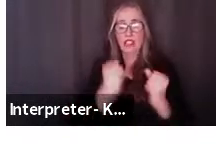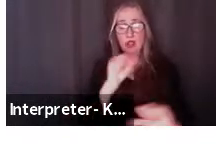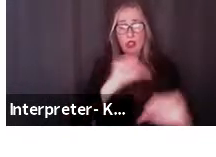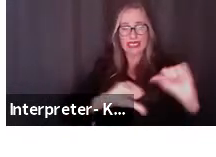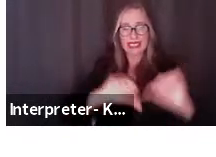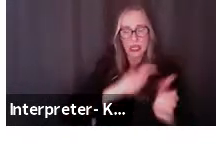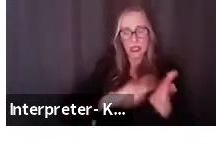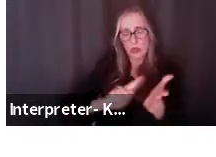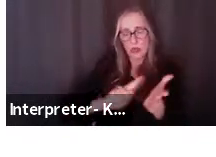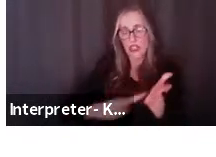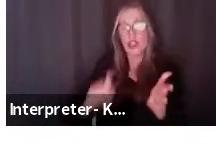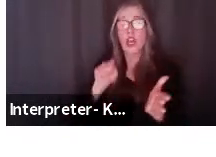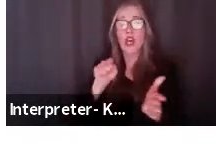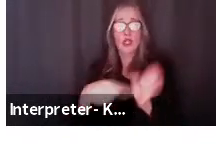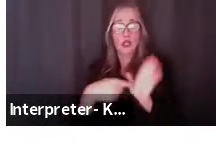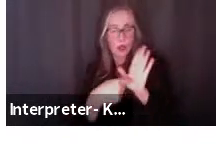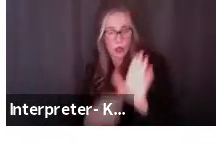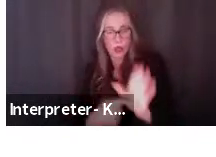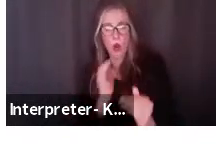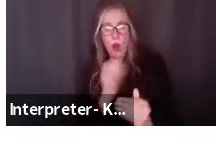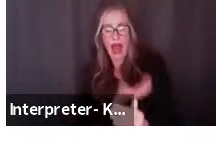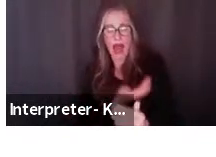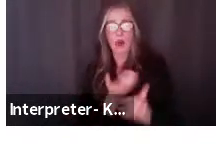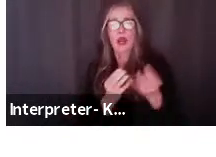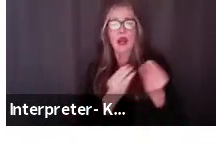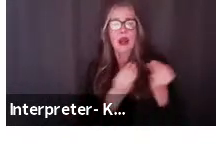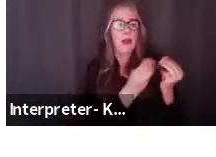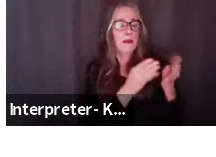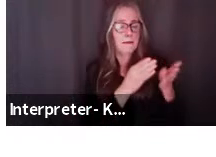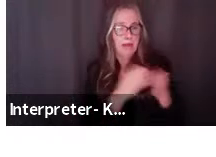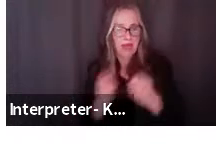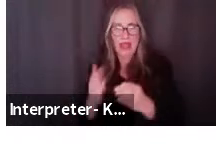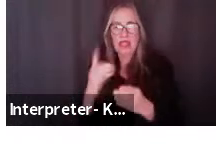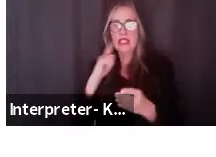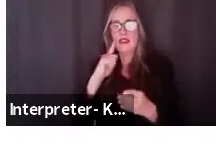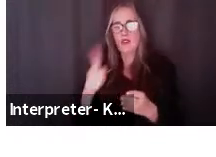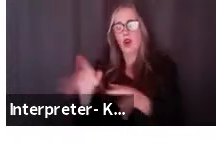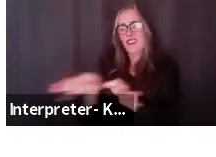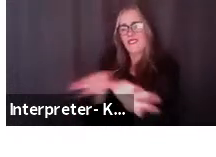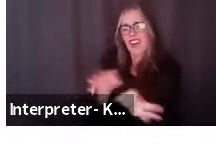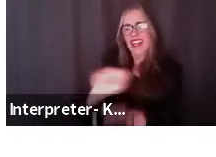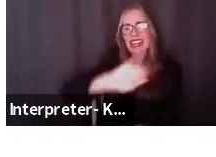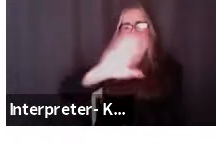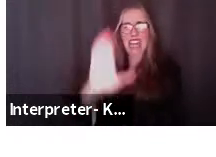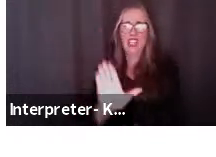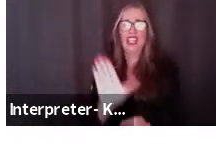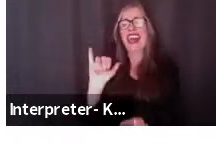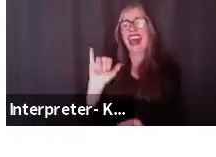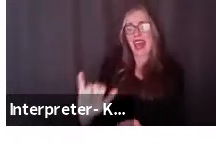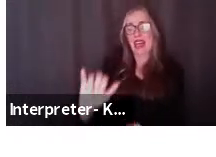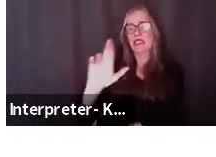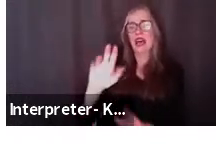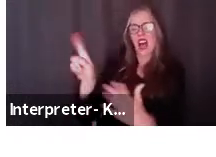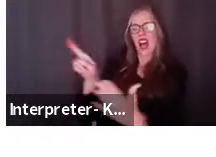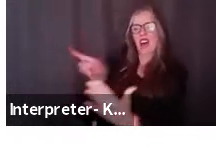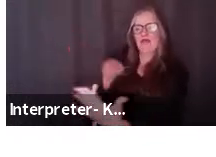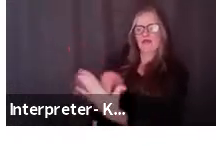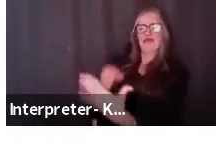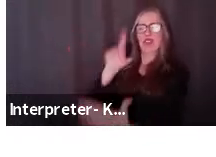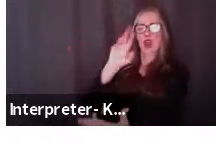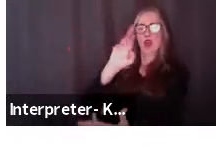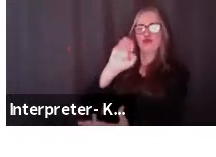quantitative methods and definitions of asian as a racialized group since race is so specific to time and